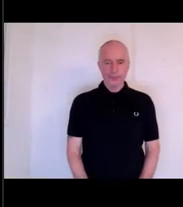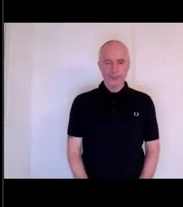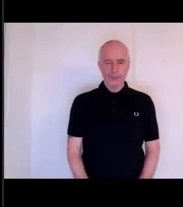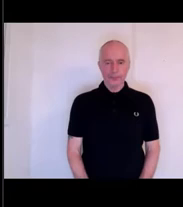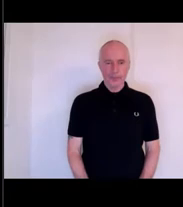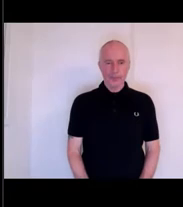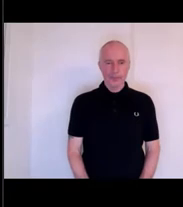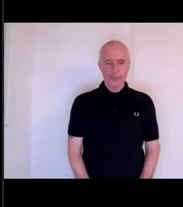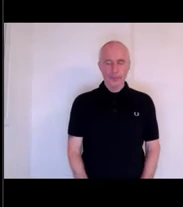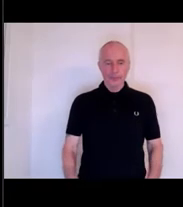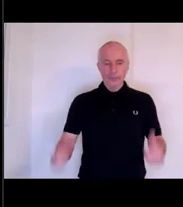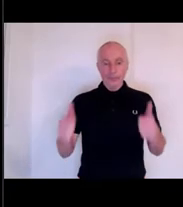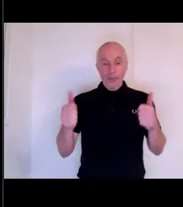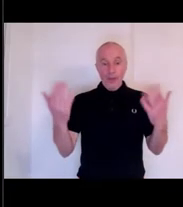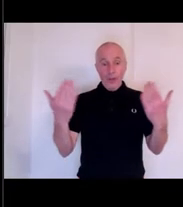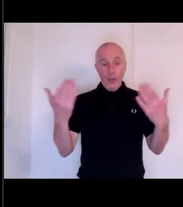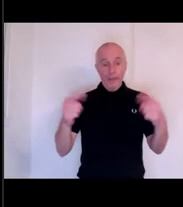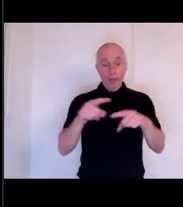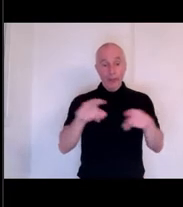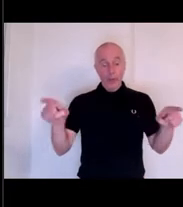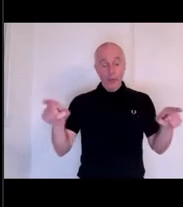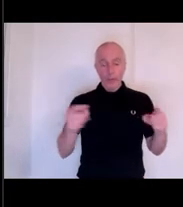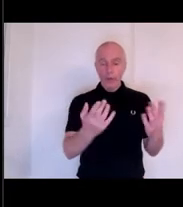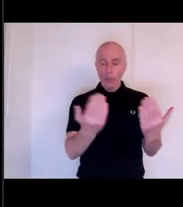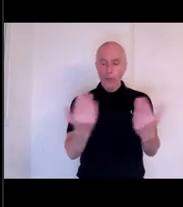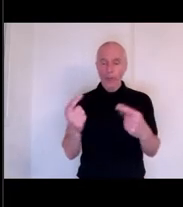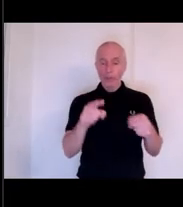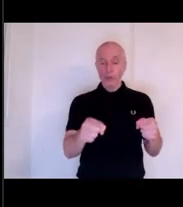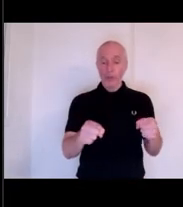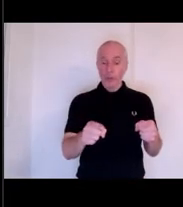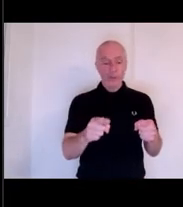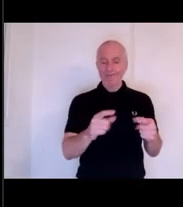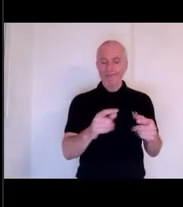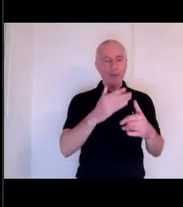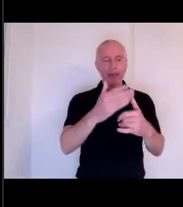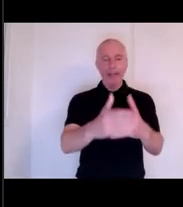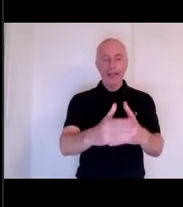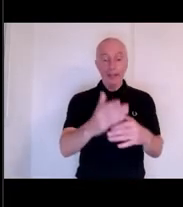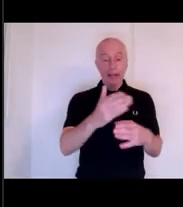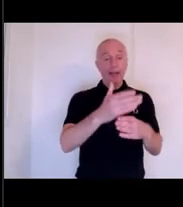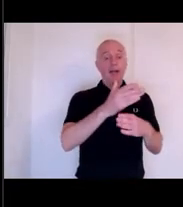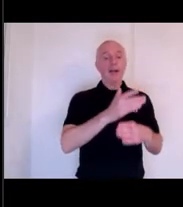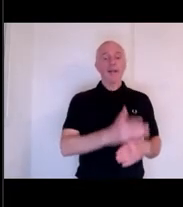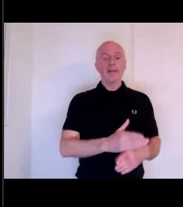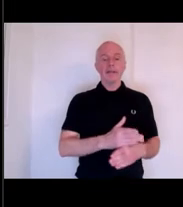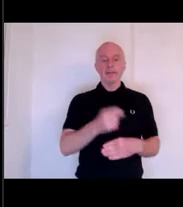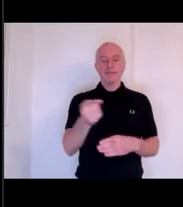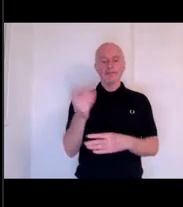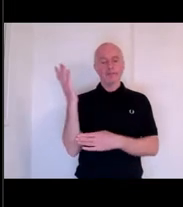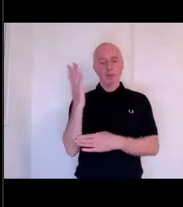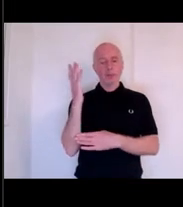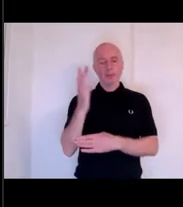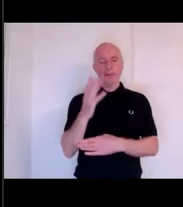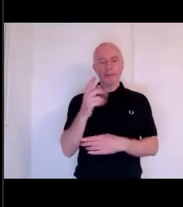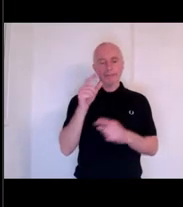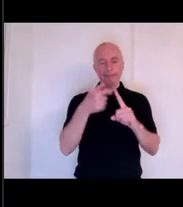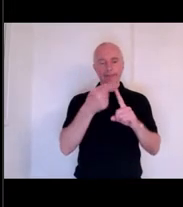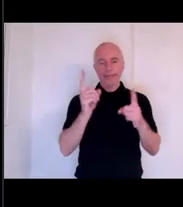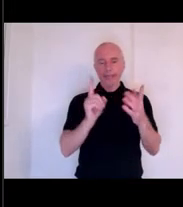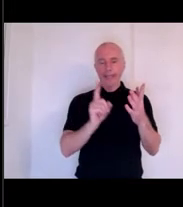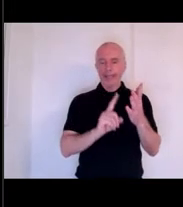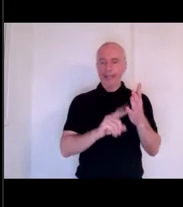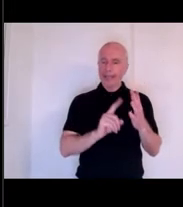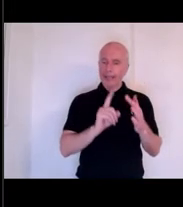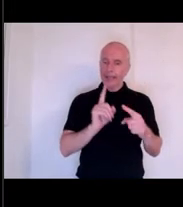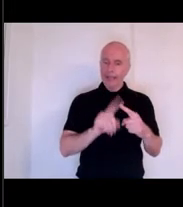Good evening everybody, welcome to the penultimate talk in the Key Autophysics Lecture Programme. Thank you